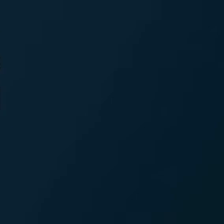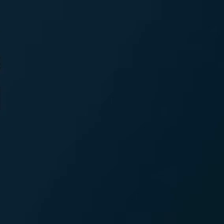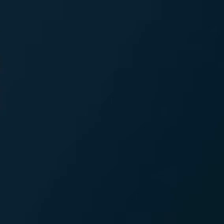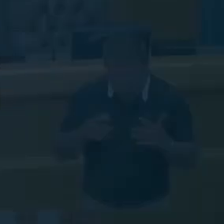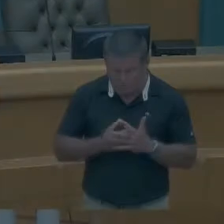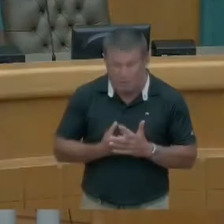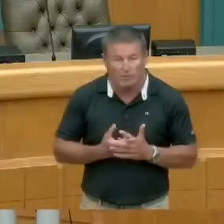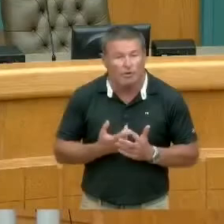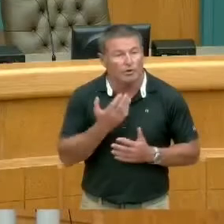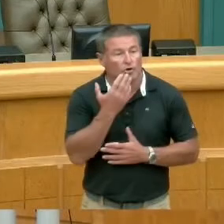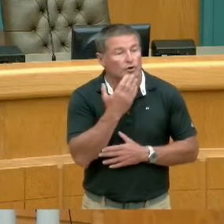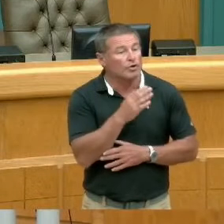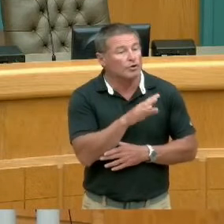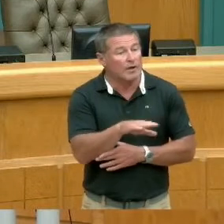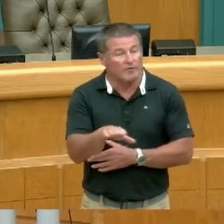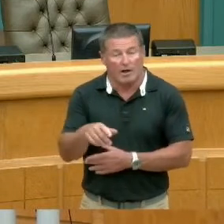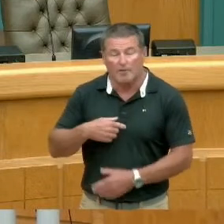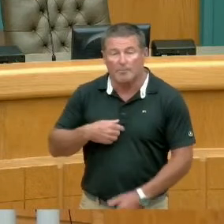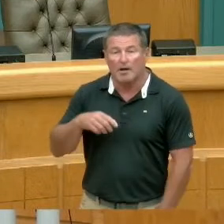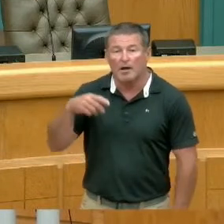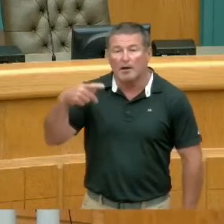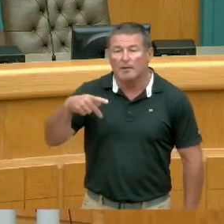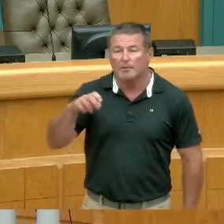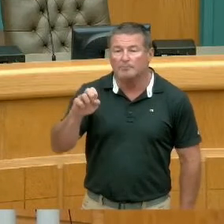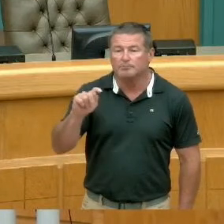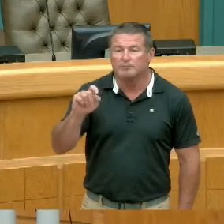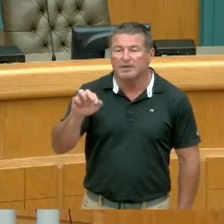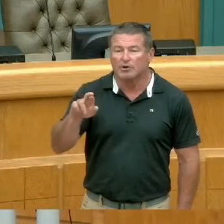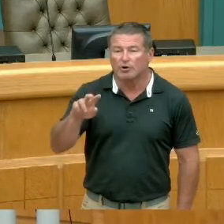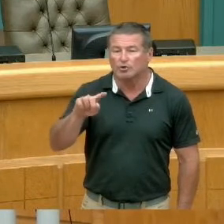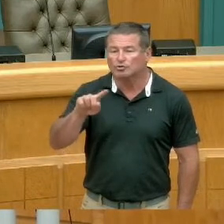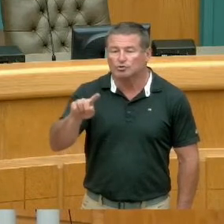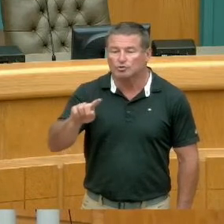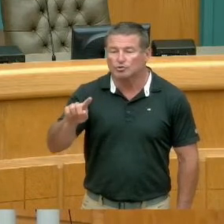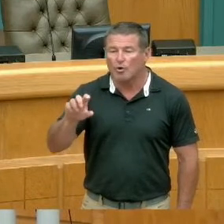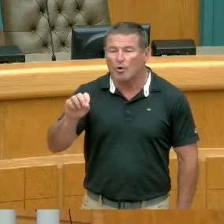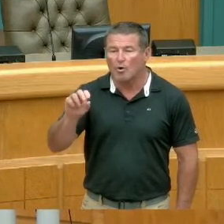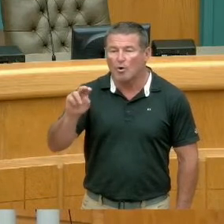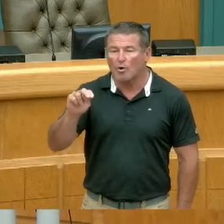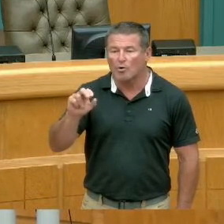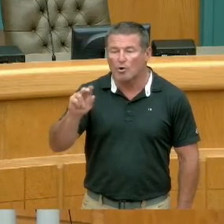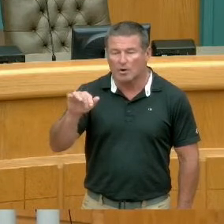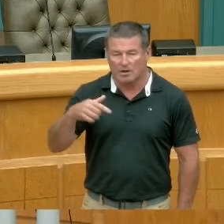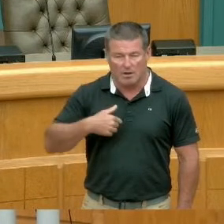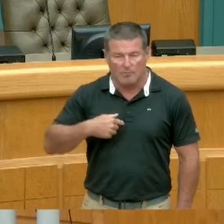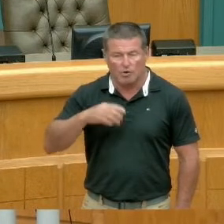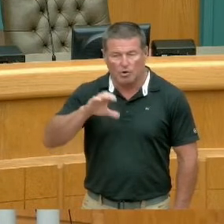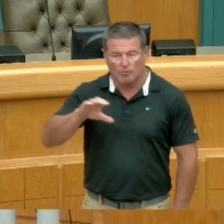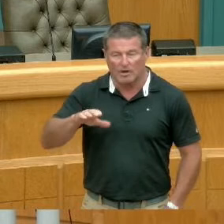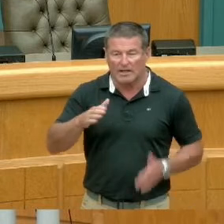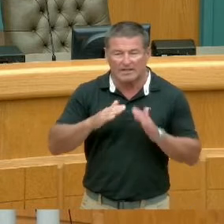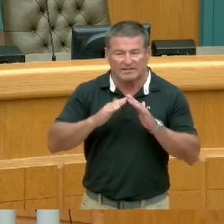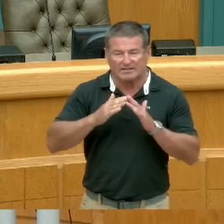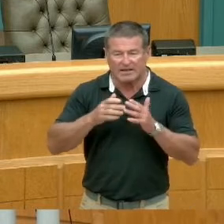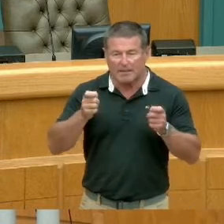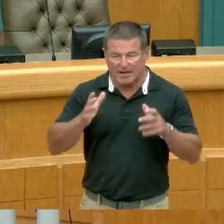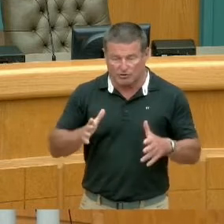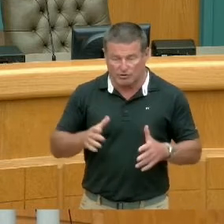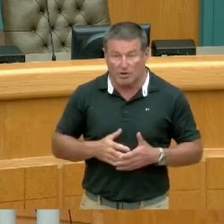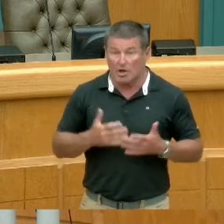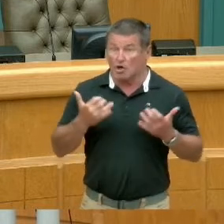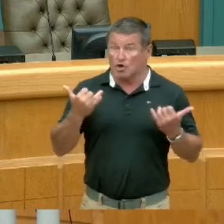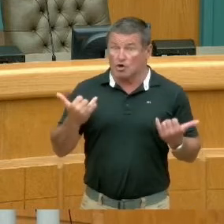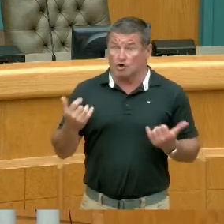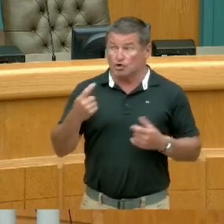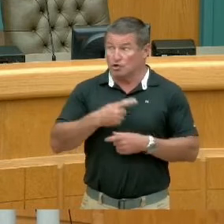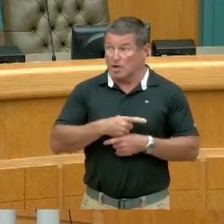Good afternoon, everybody. My name is Peter Zanoni. I'm Corpus Christi City Manager. And today we're here to conduct our joint Nueces County